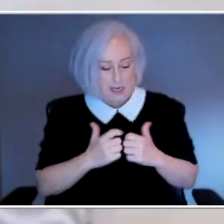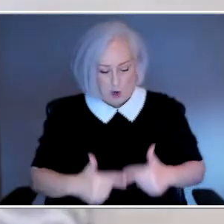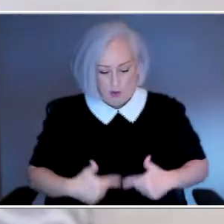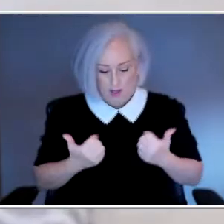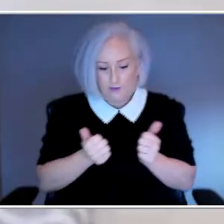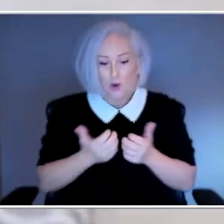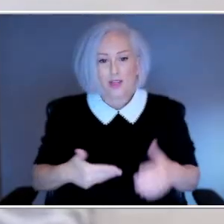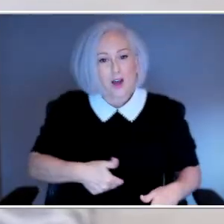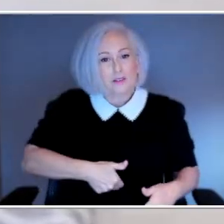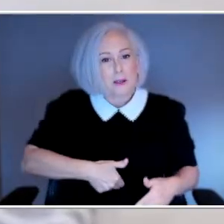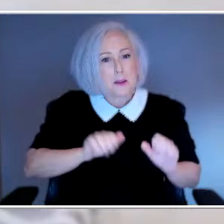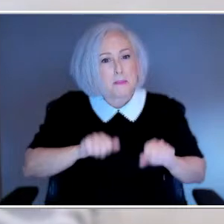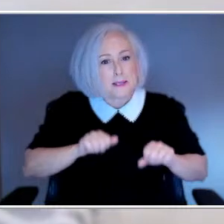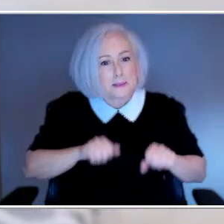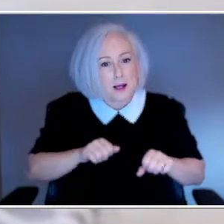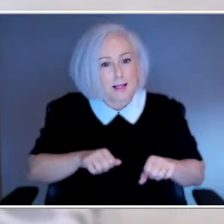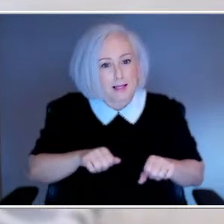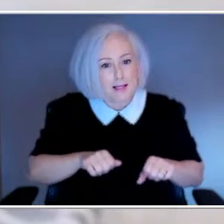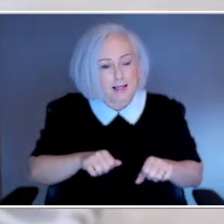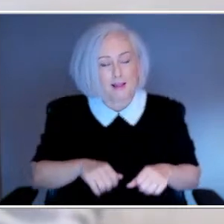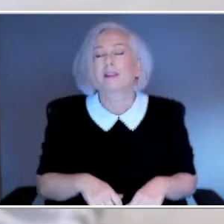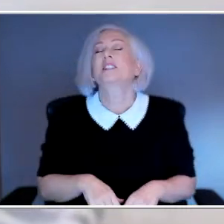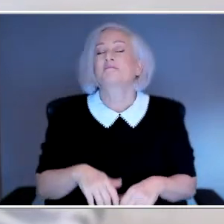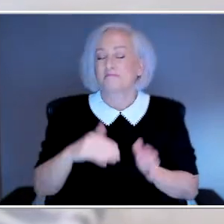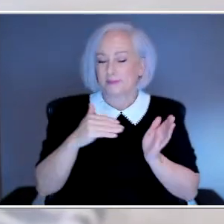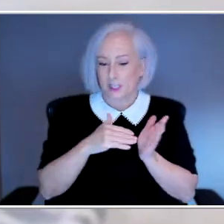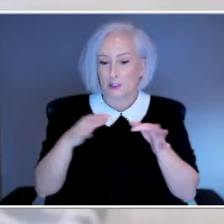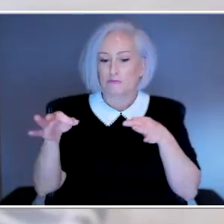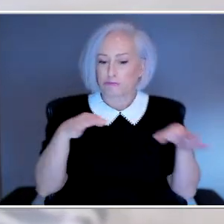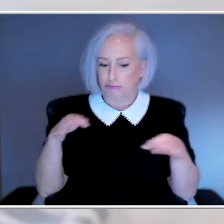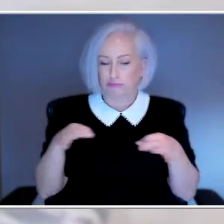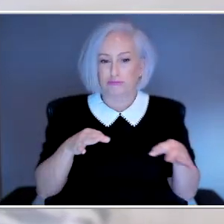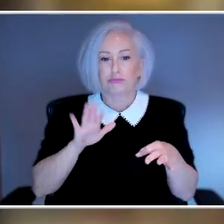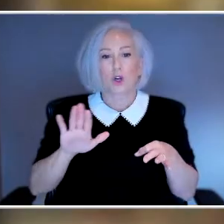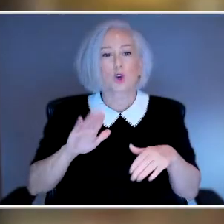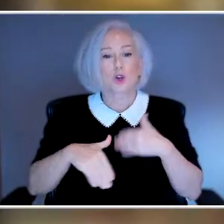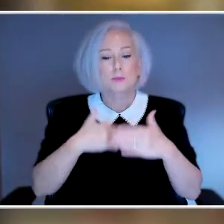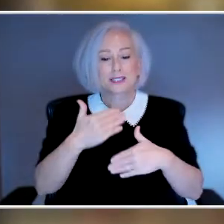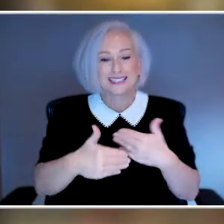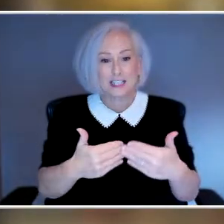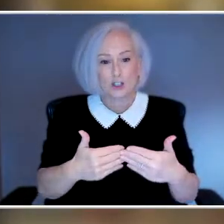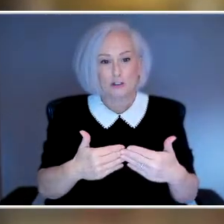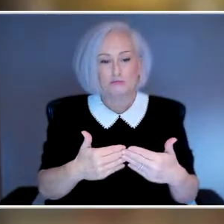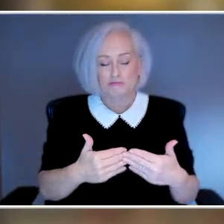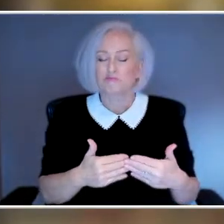possible? Once doctors explained the procedure, Priscilla decided to do the surgery.